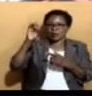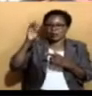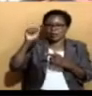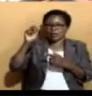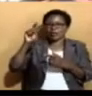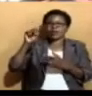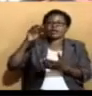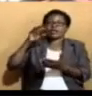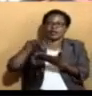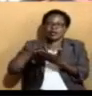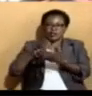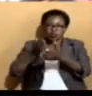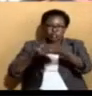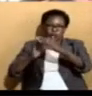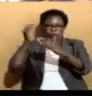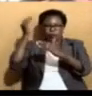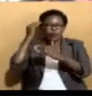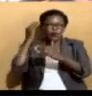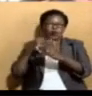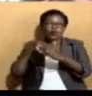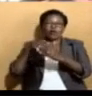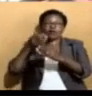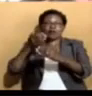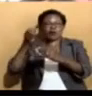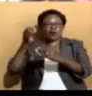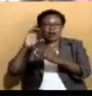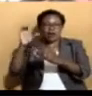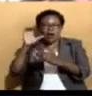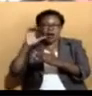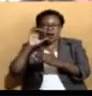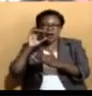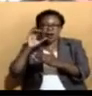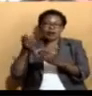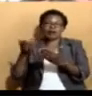Canada, to the